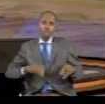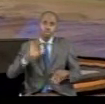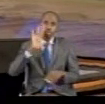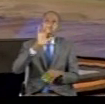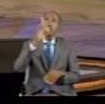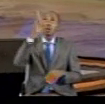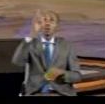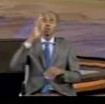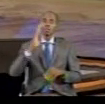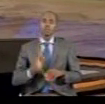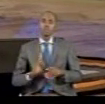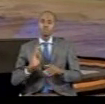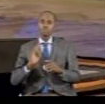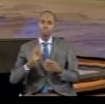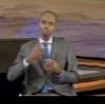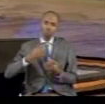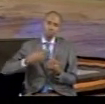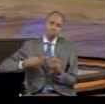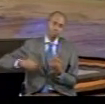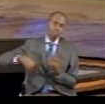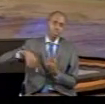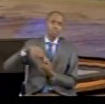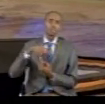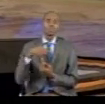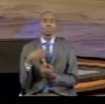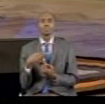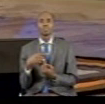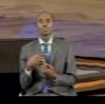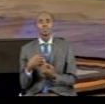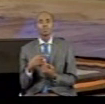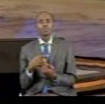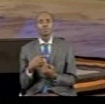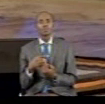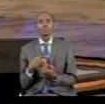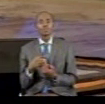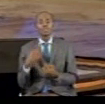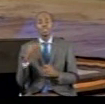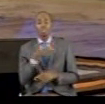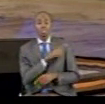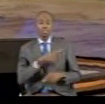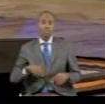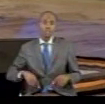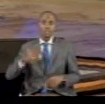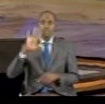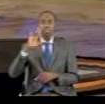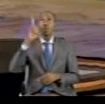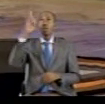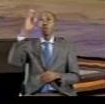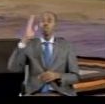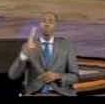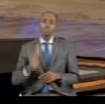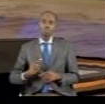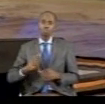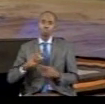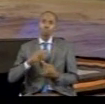turned. Tell me. The Lord thy God, tell